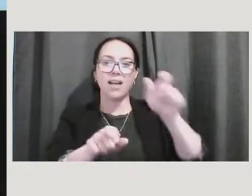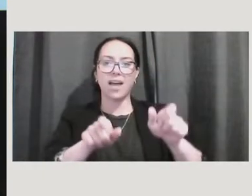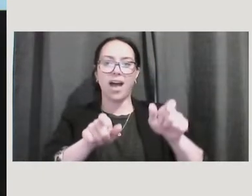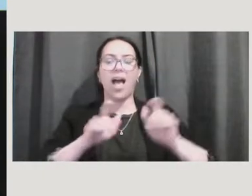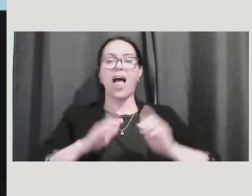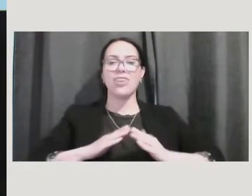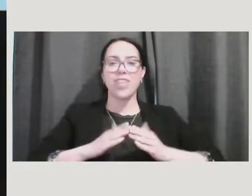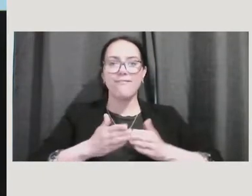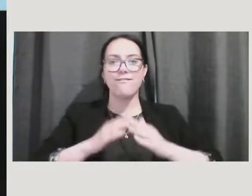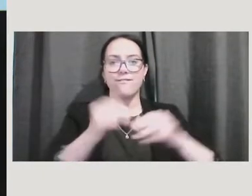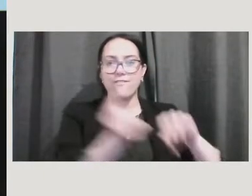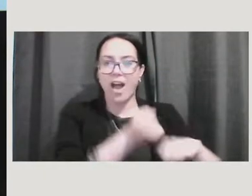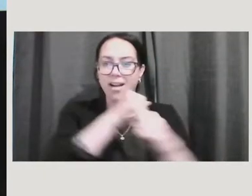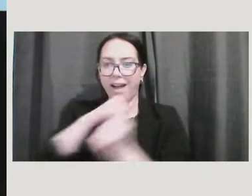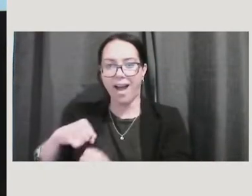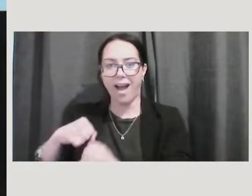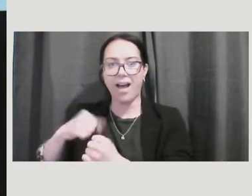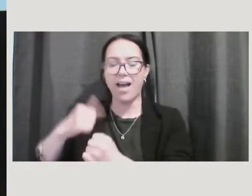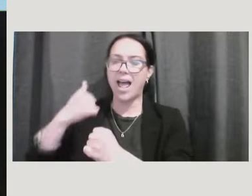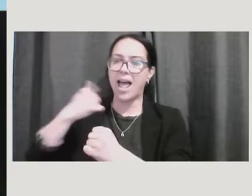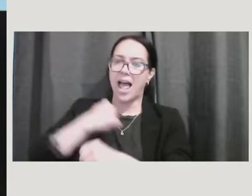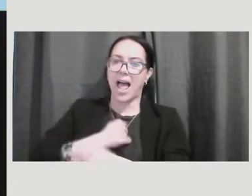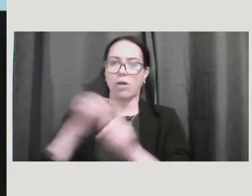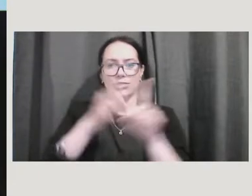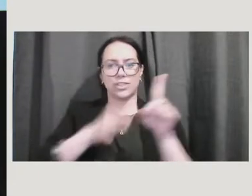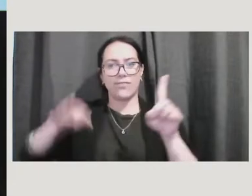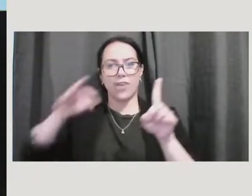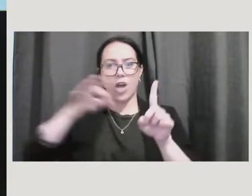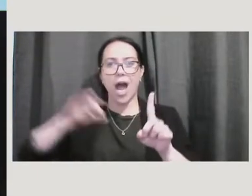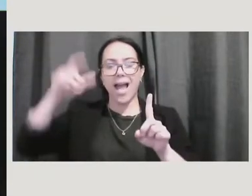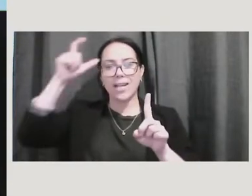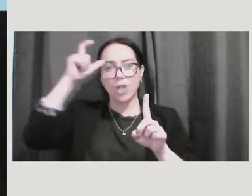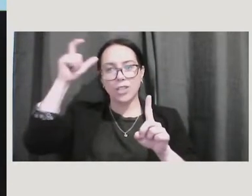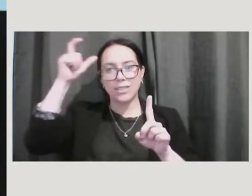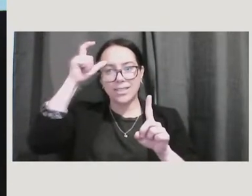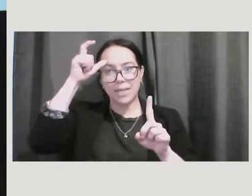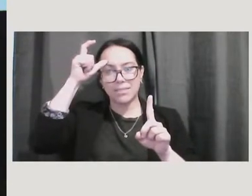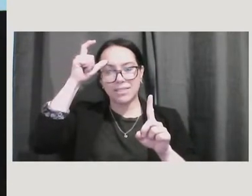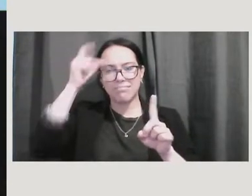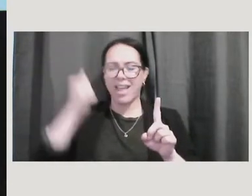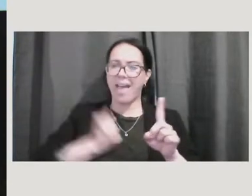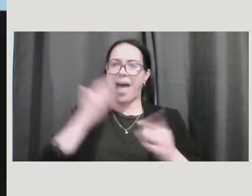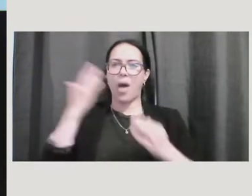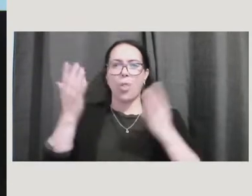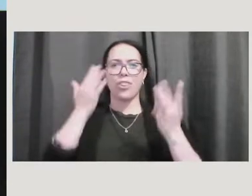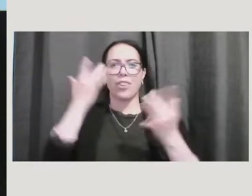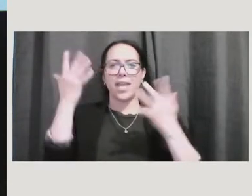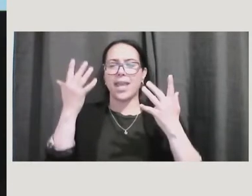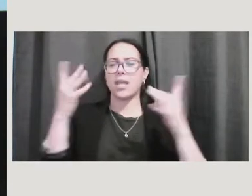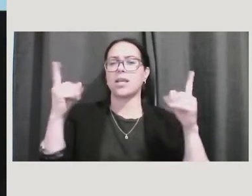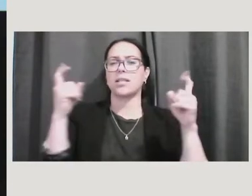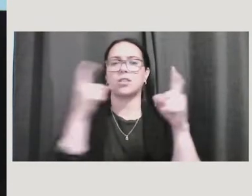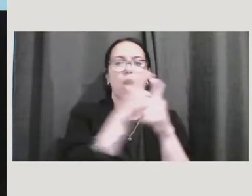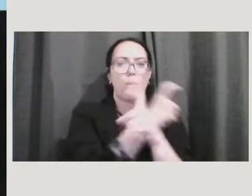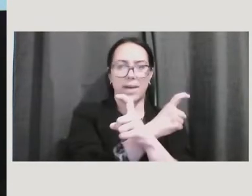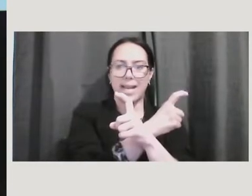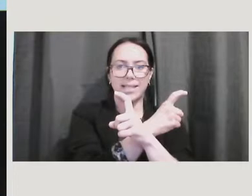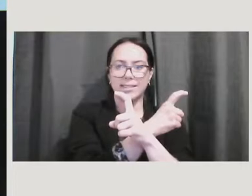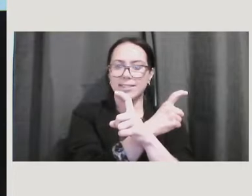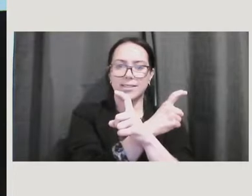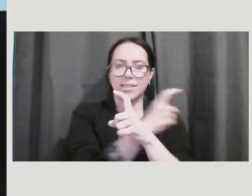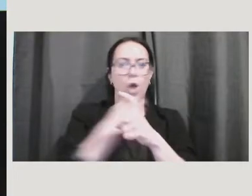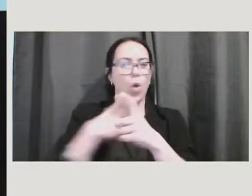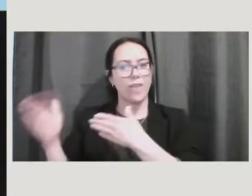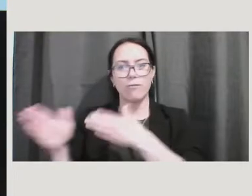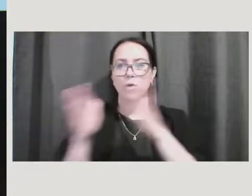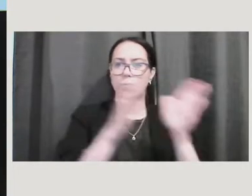those are kind of this complexity of the thinking now that's required Beyond just the dollar okay